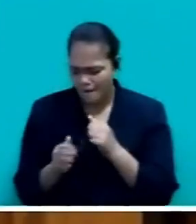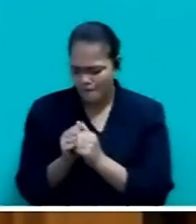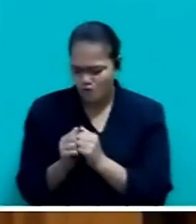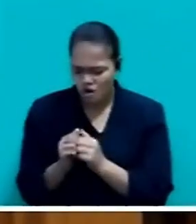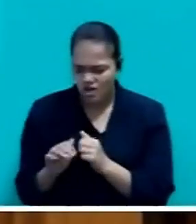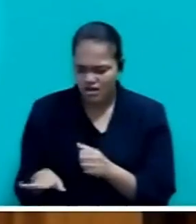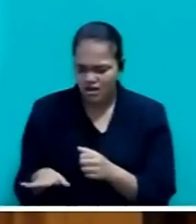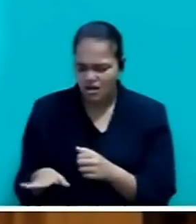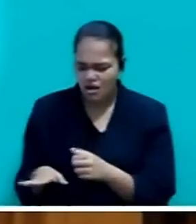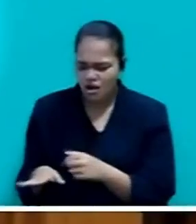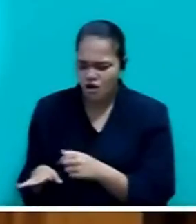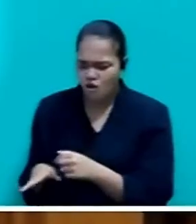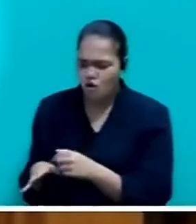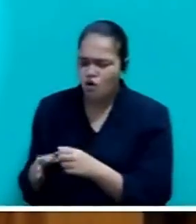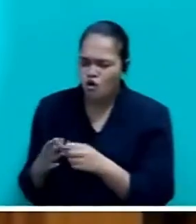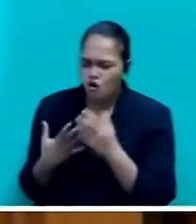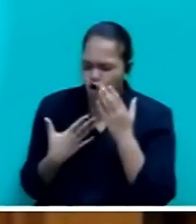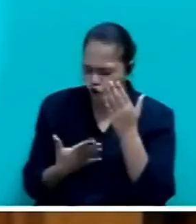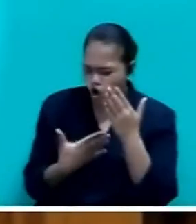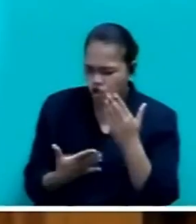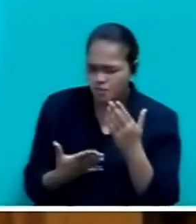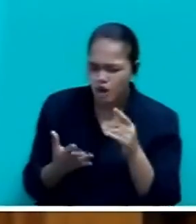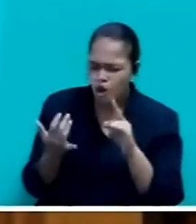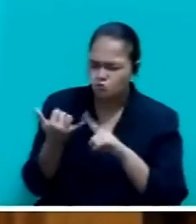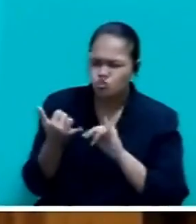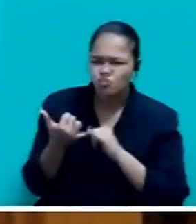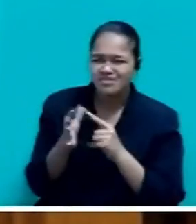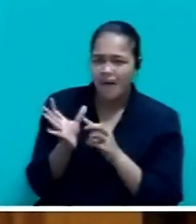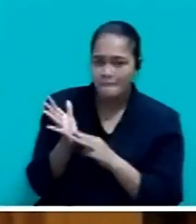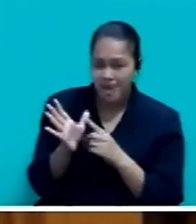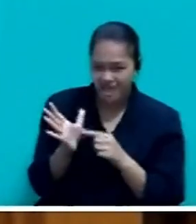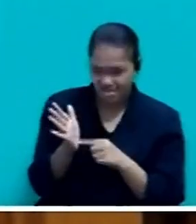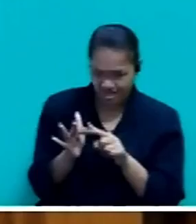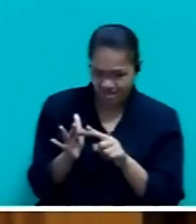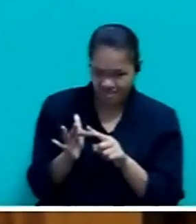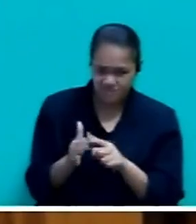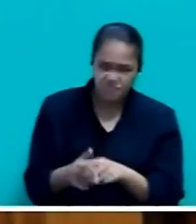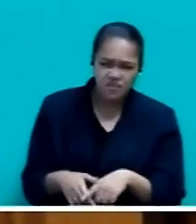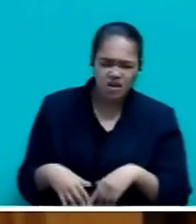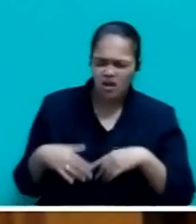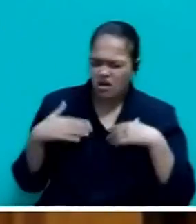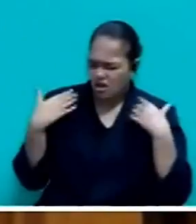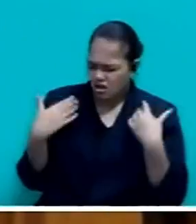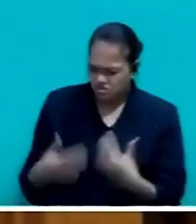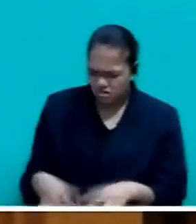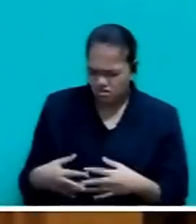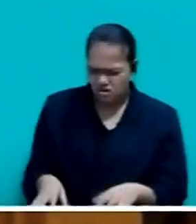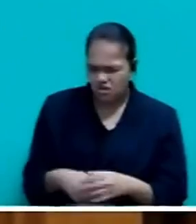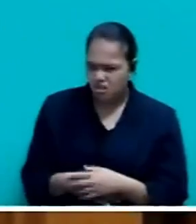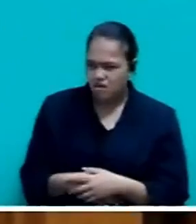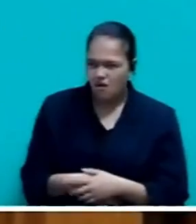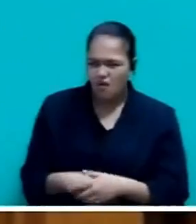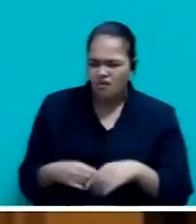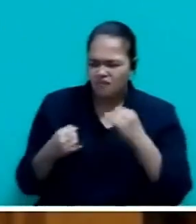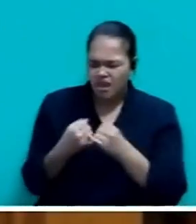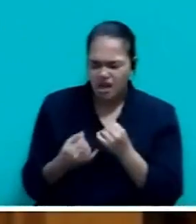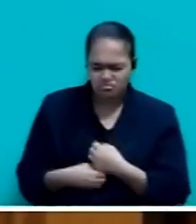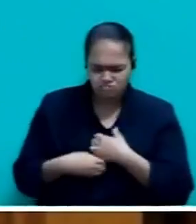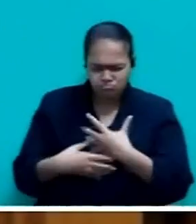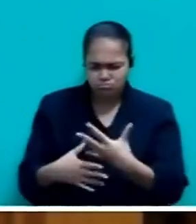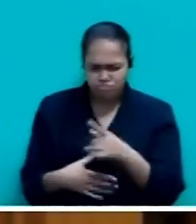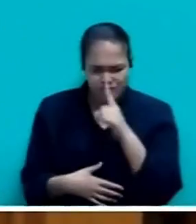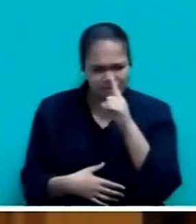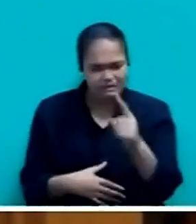Honourable Usumati, that it's quite astounding, Honourable Speaker, at the level